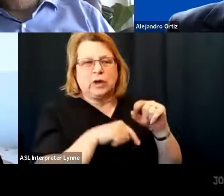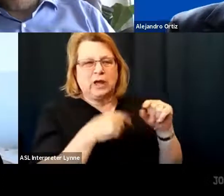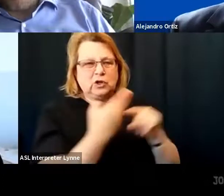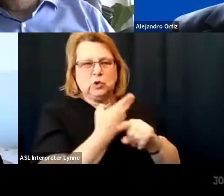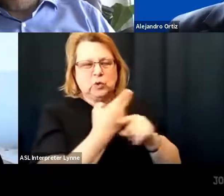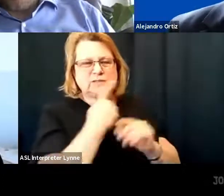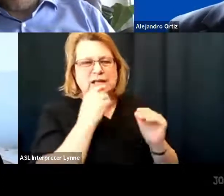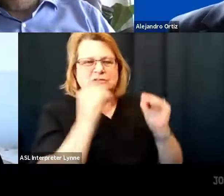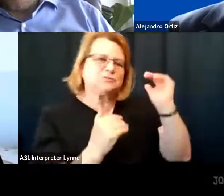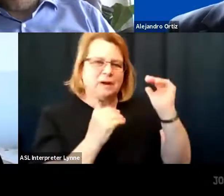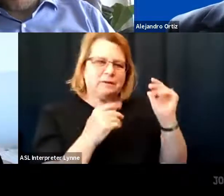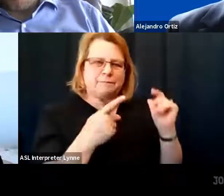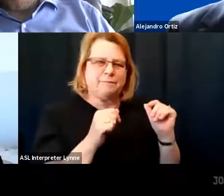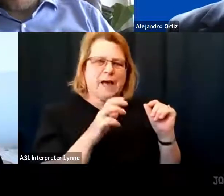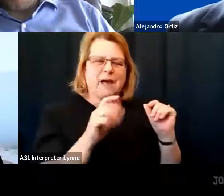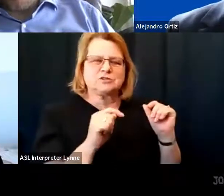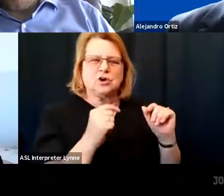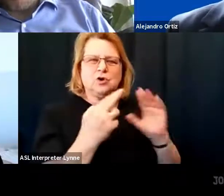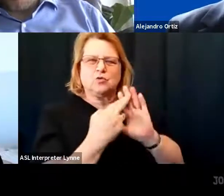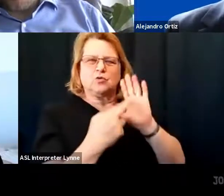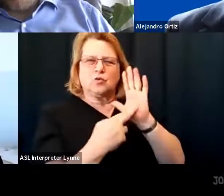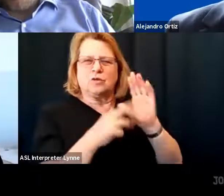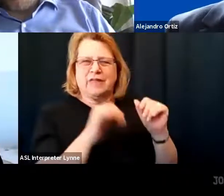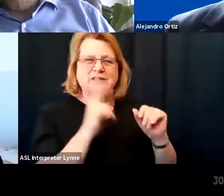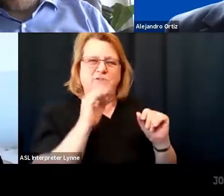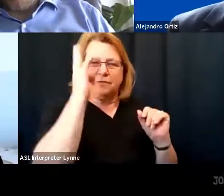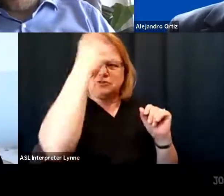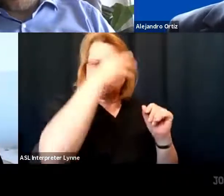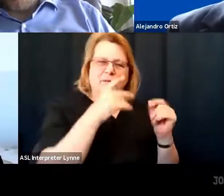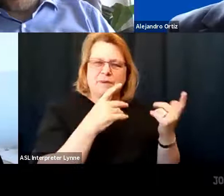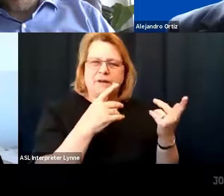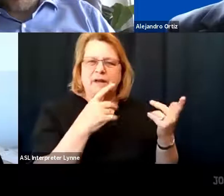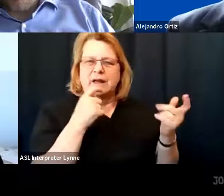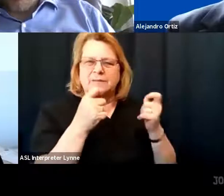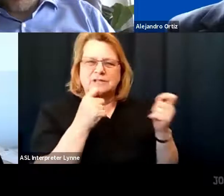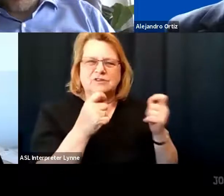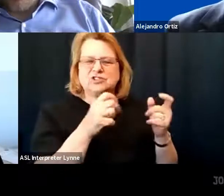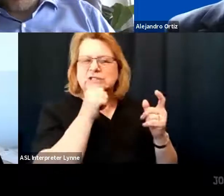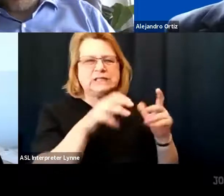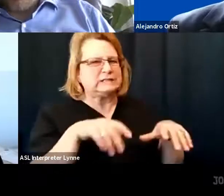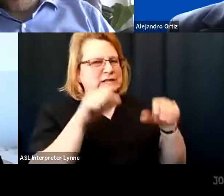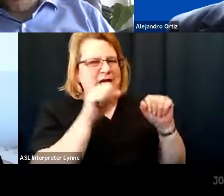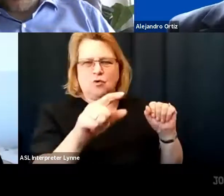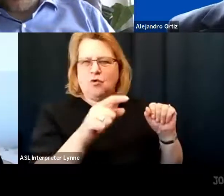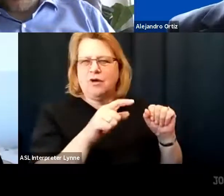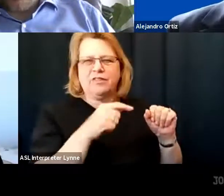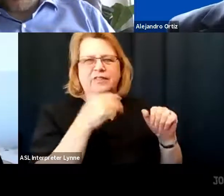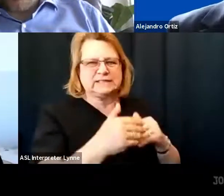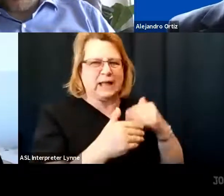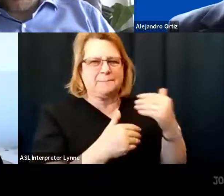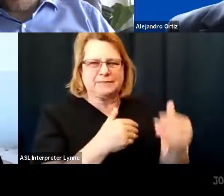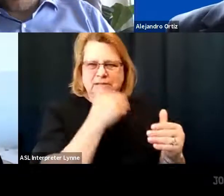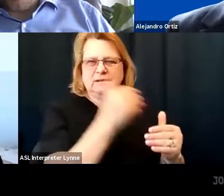a violation of the Administrative Procedure Act. That is, that the Trump administration didn't undertake all the necessary steps in promulgating that